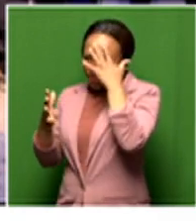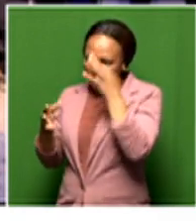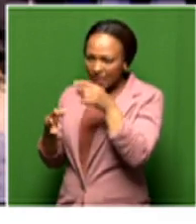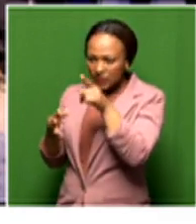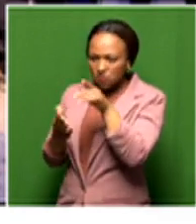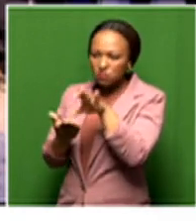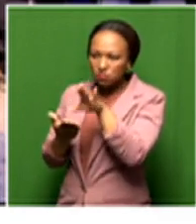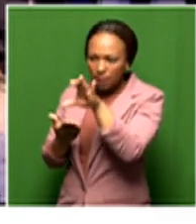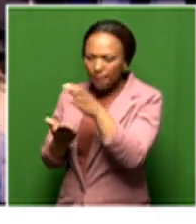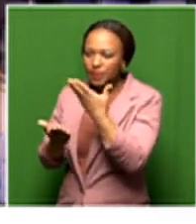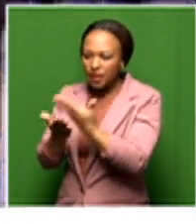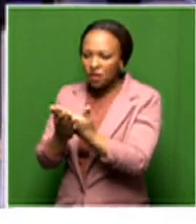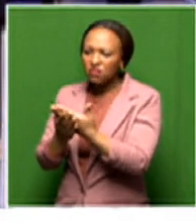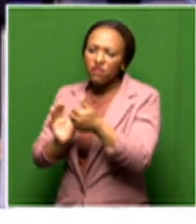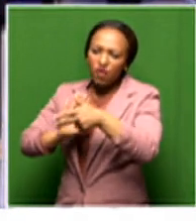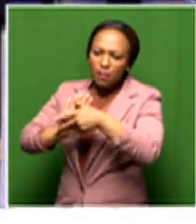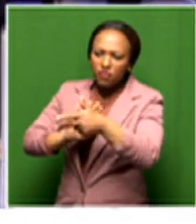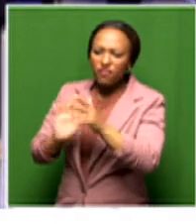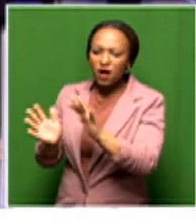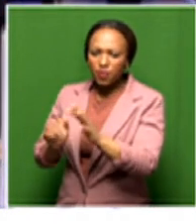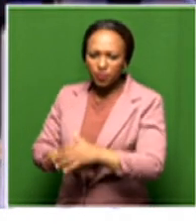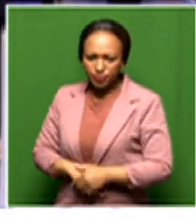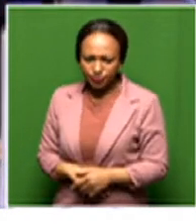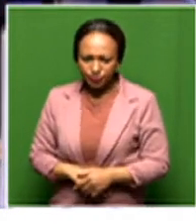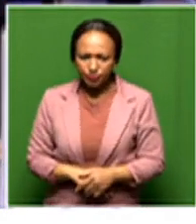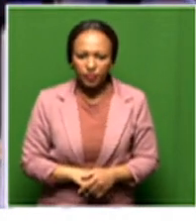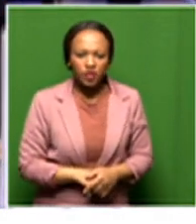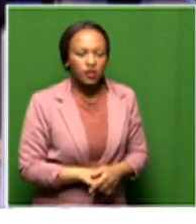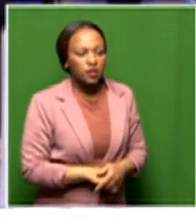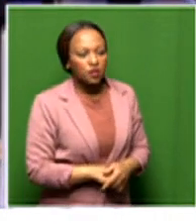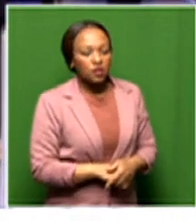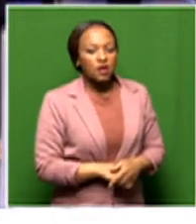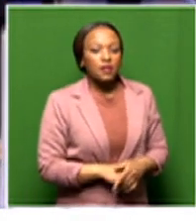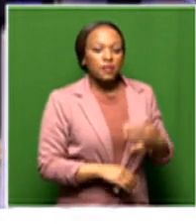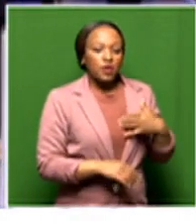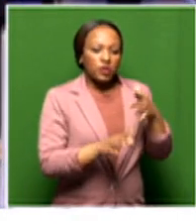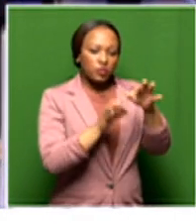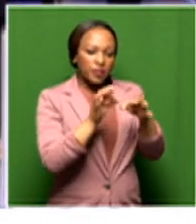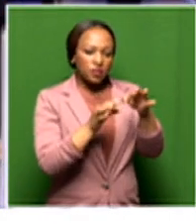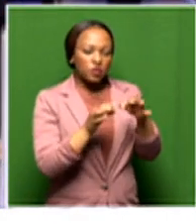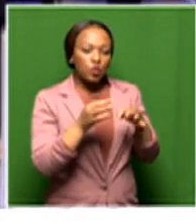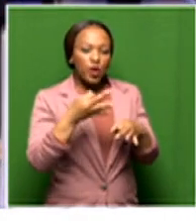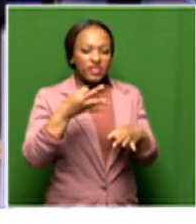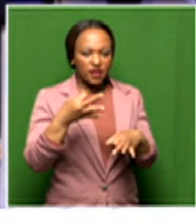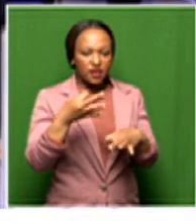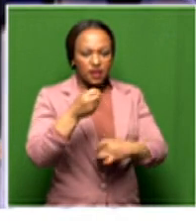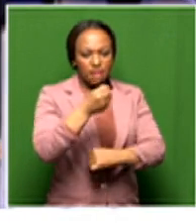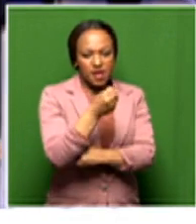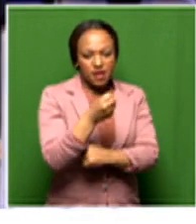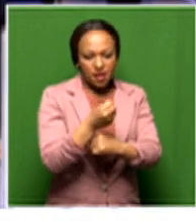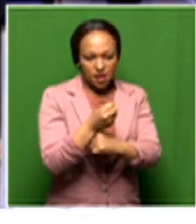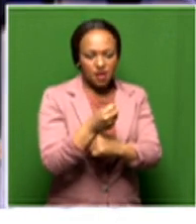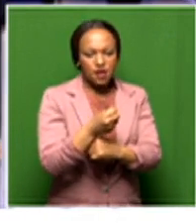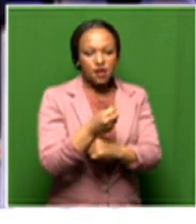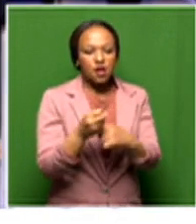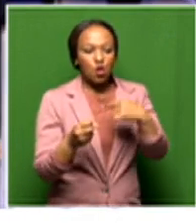So as I mentioned, the three pillars of the fund. Firstly, it's to say that the fund is not a grant-making